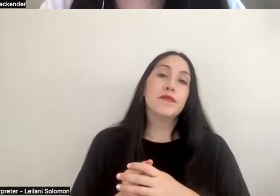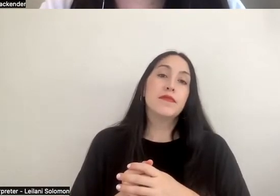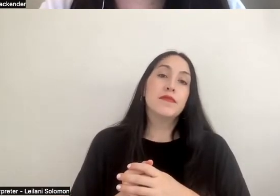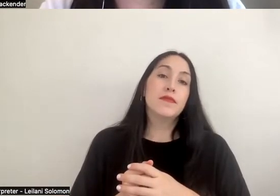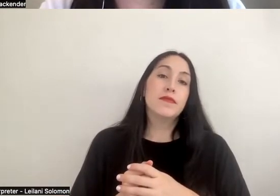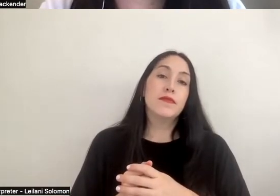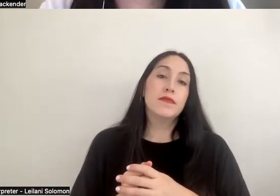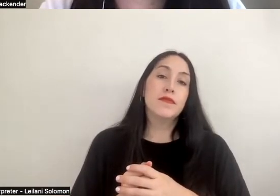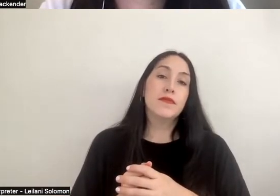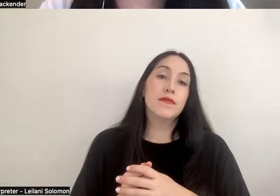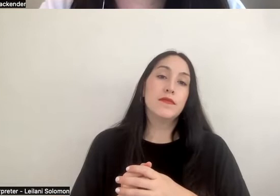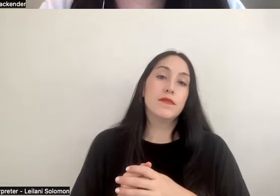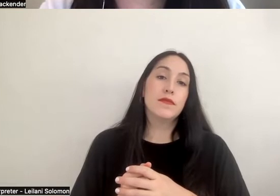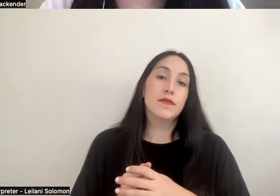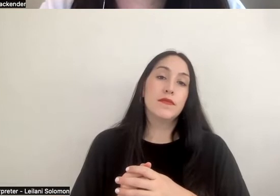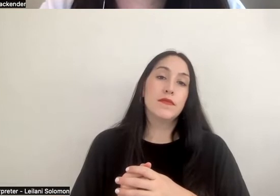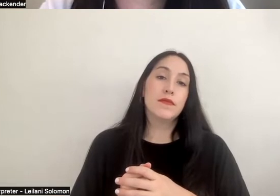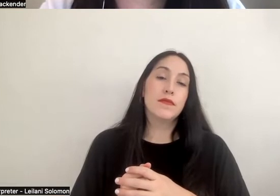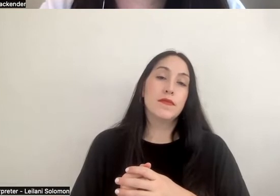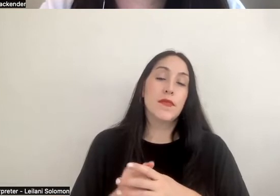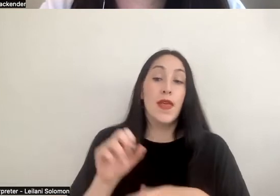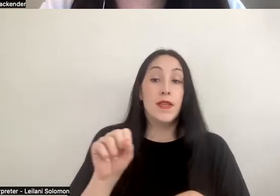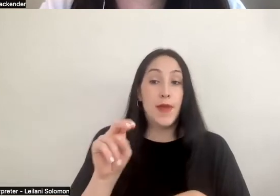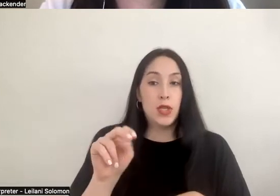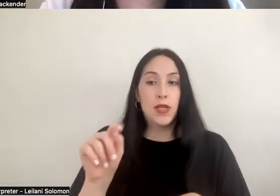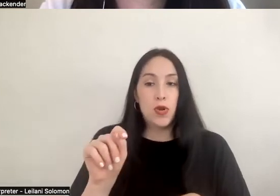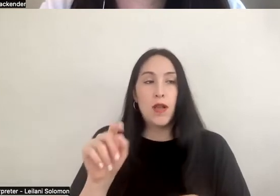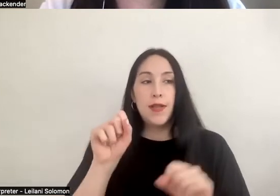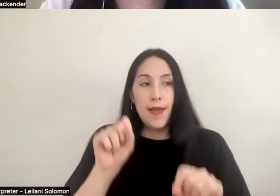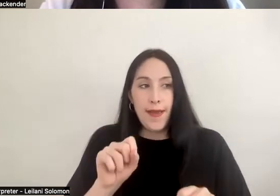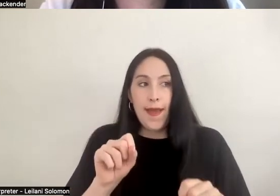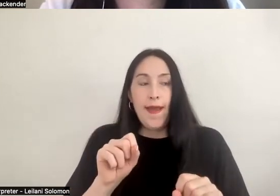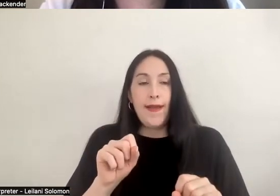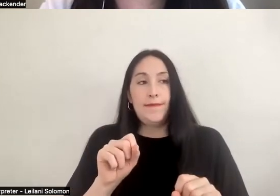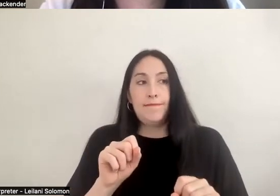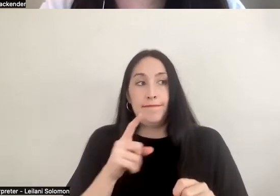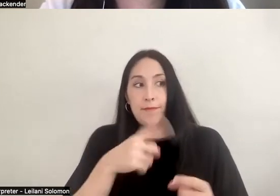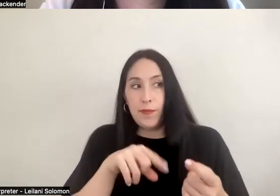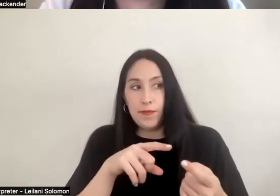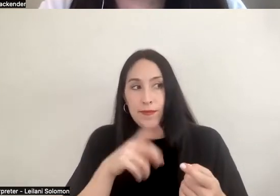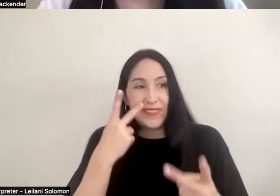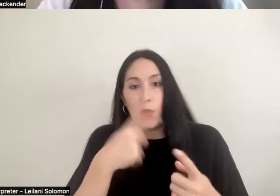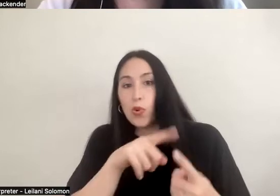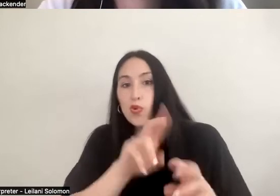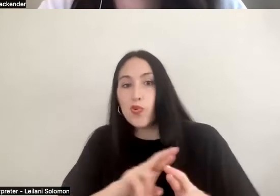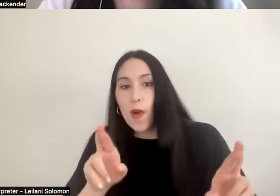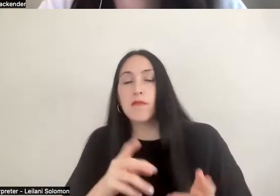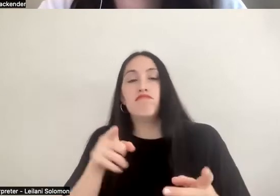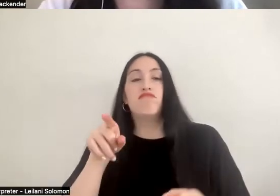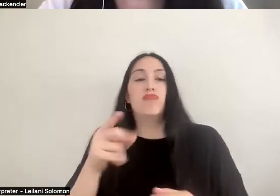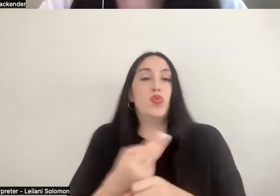you want a third party taking care of that trust for the benefit of that beneficiary.